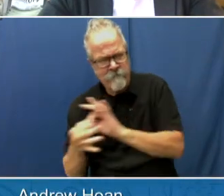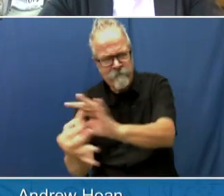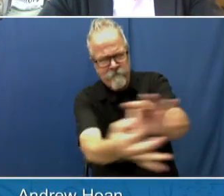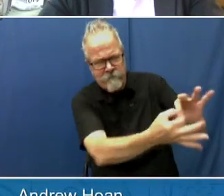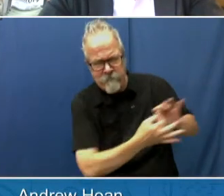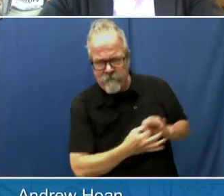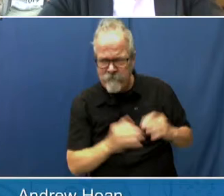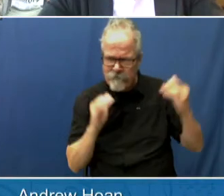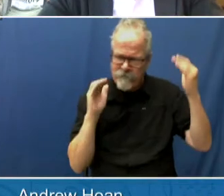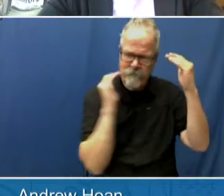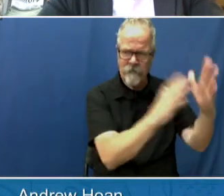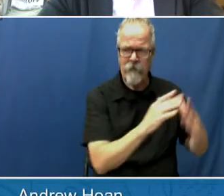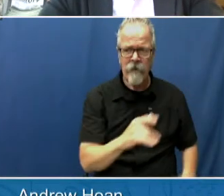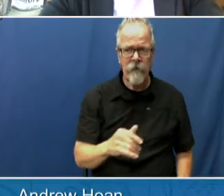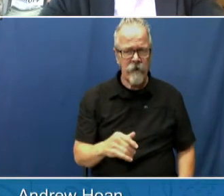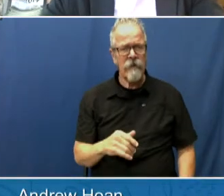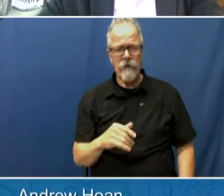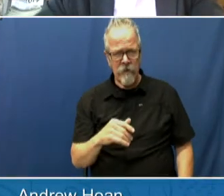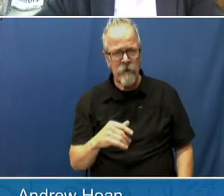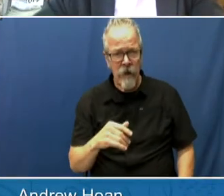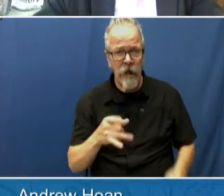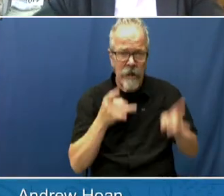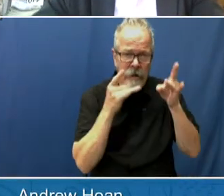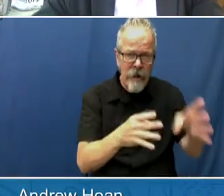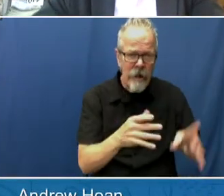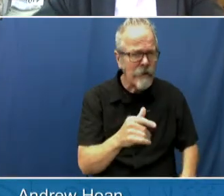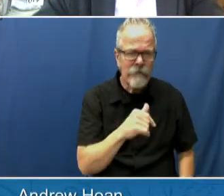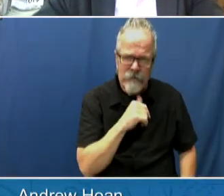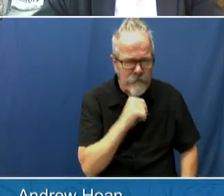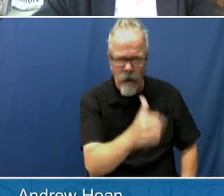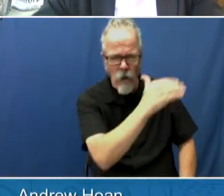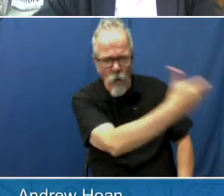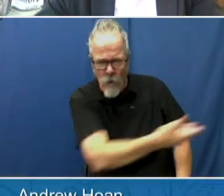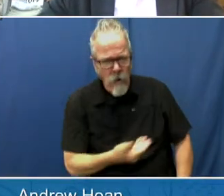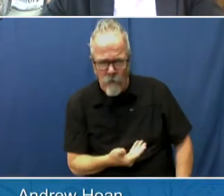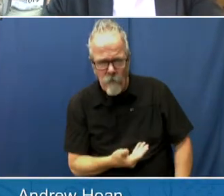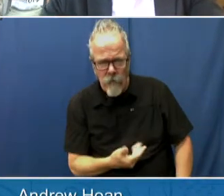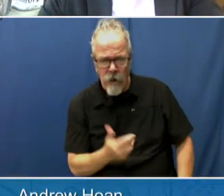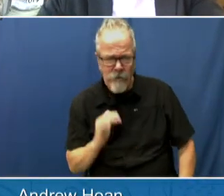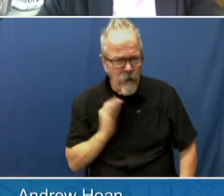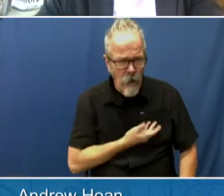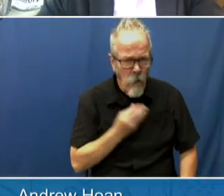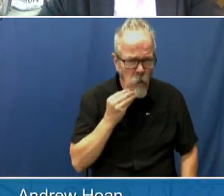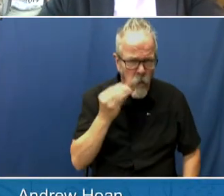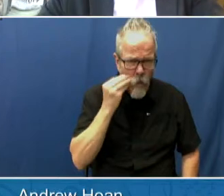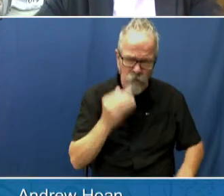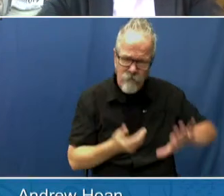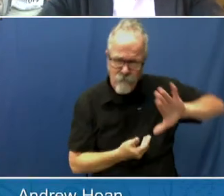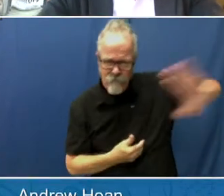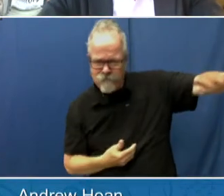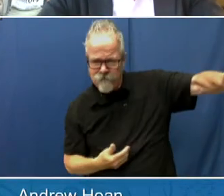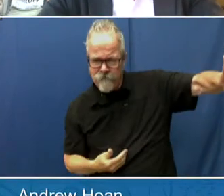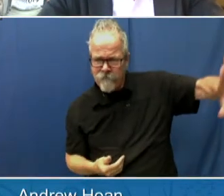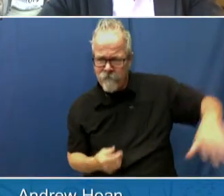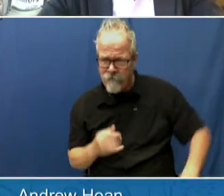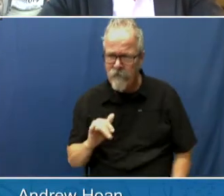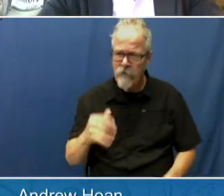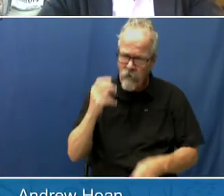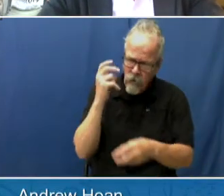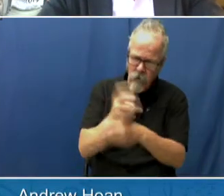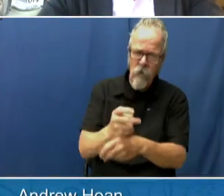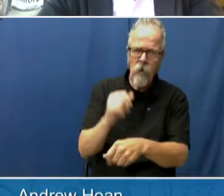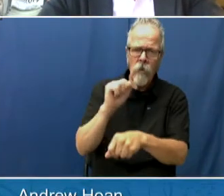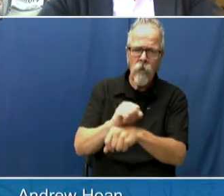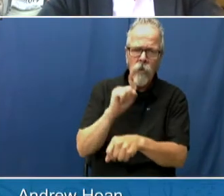counter hatred with the love of this great city and region and commit to the harder work of creating a better and a more